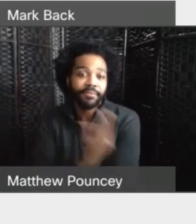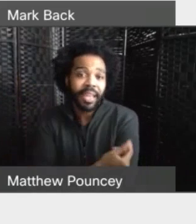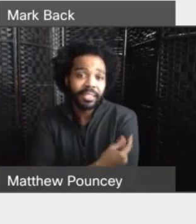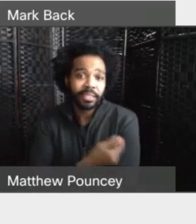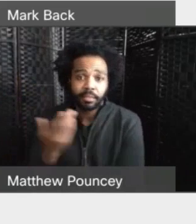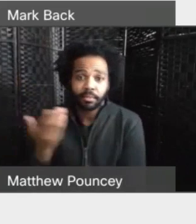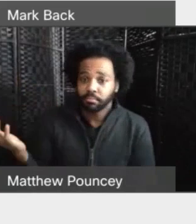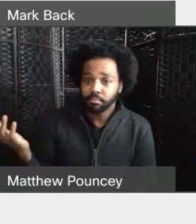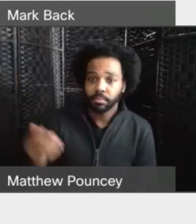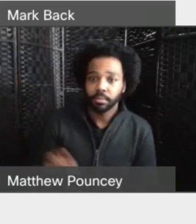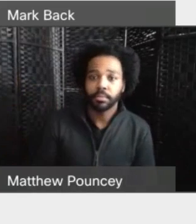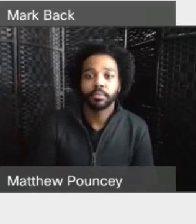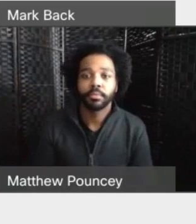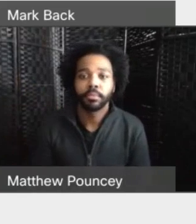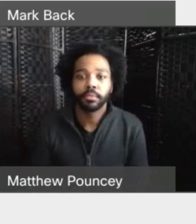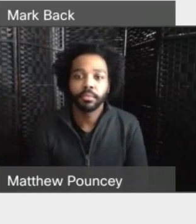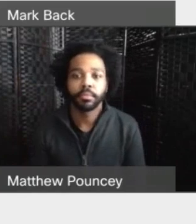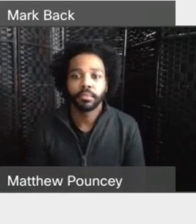time.